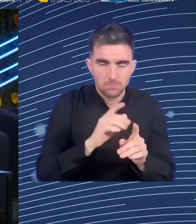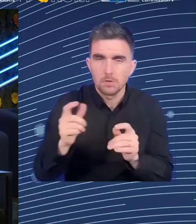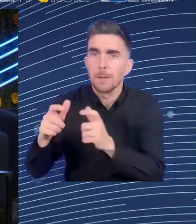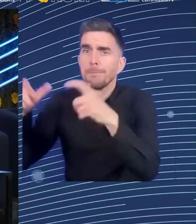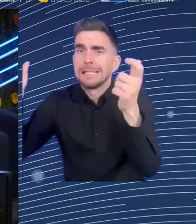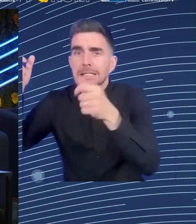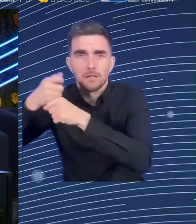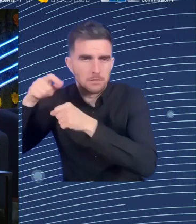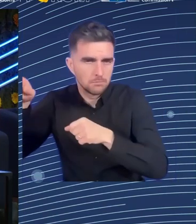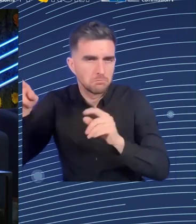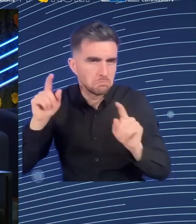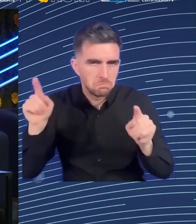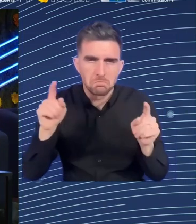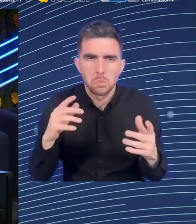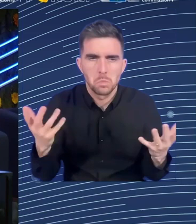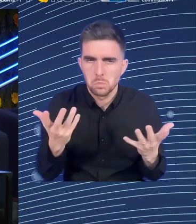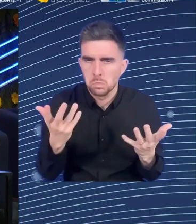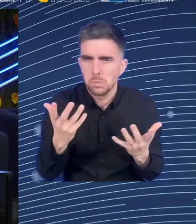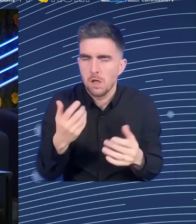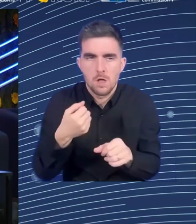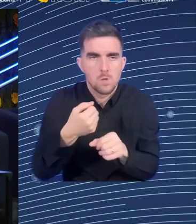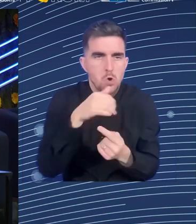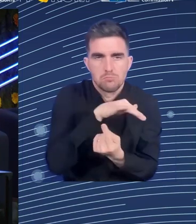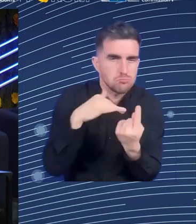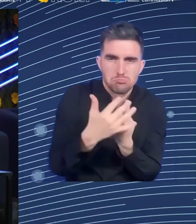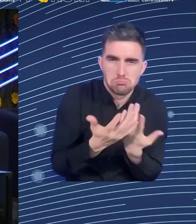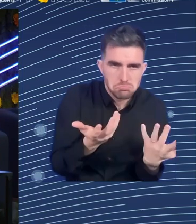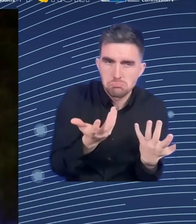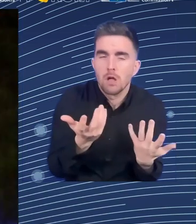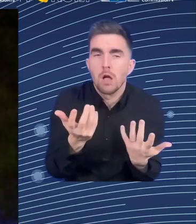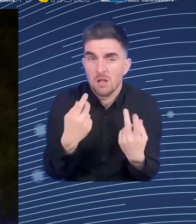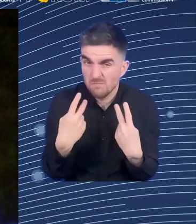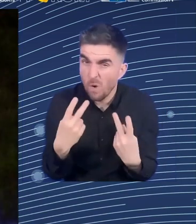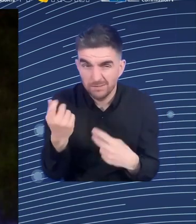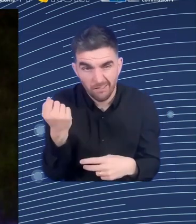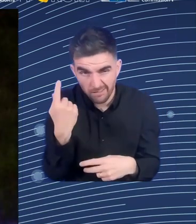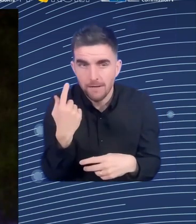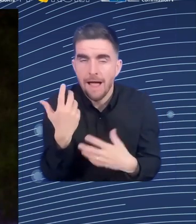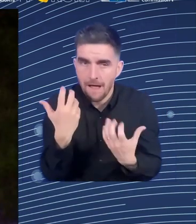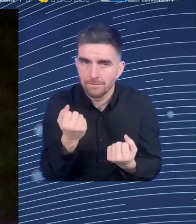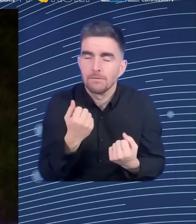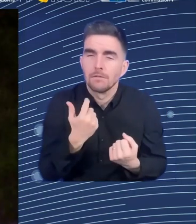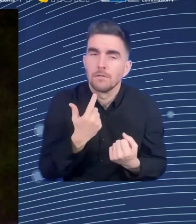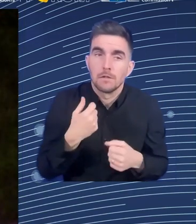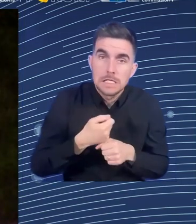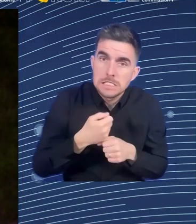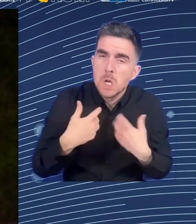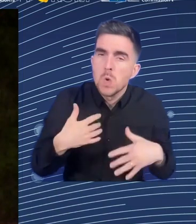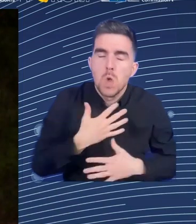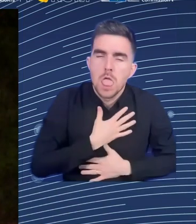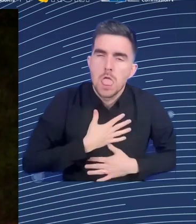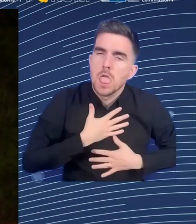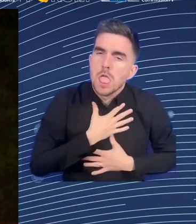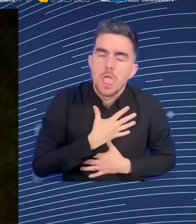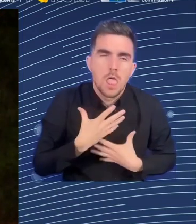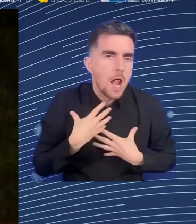emotional demands in this area of the social environment, there is a resource side to that